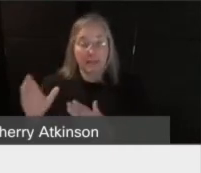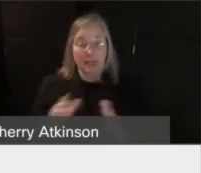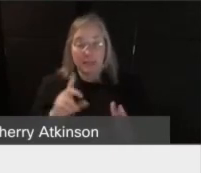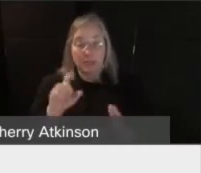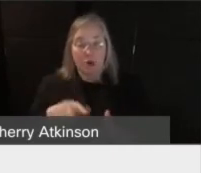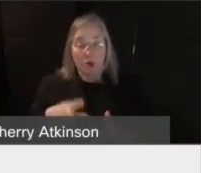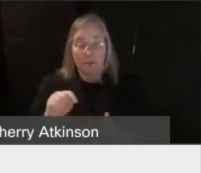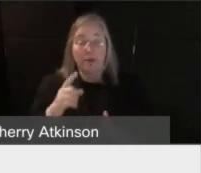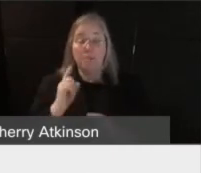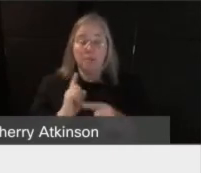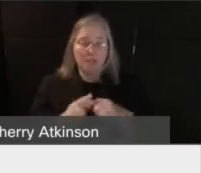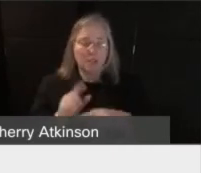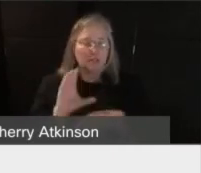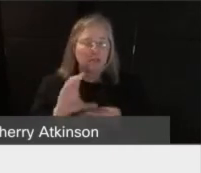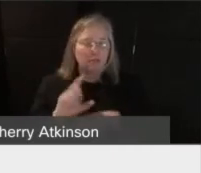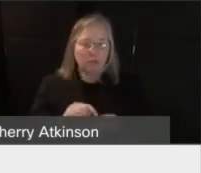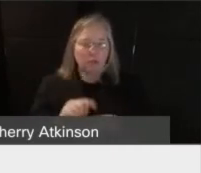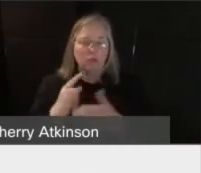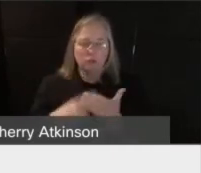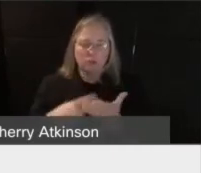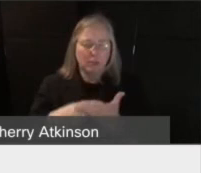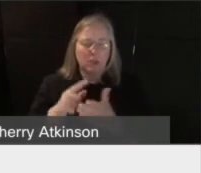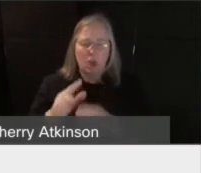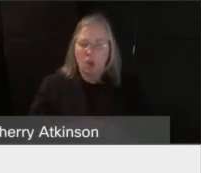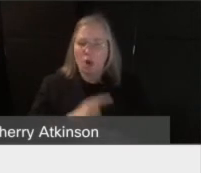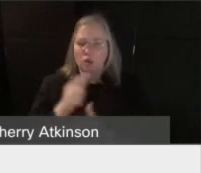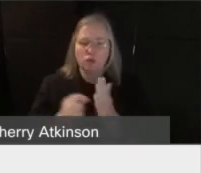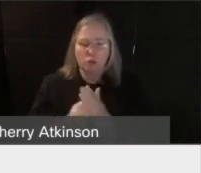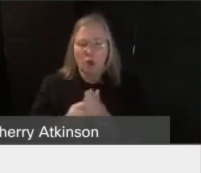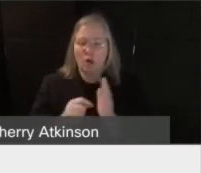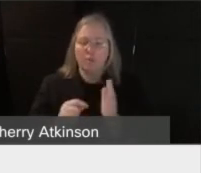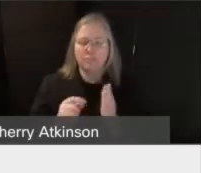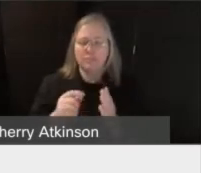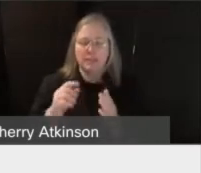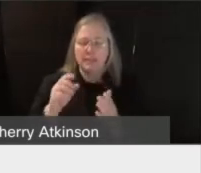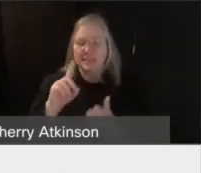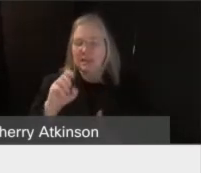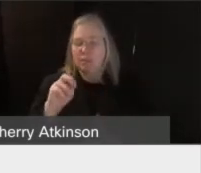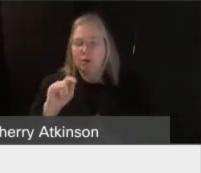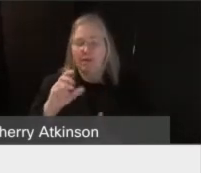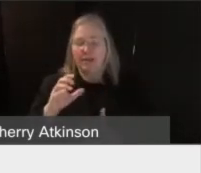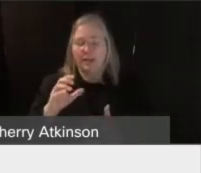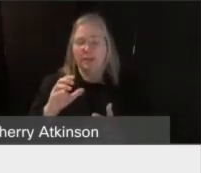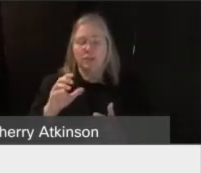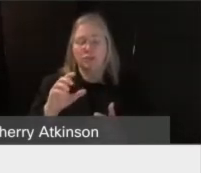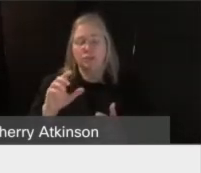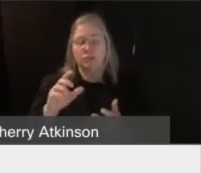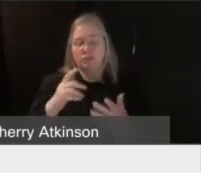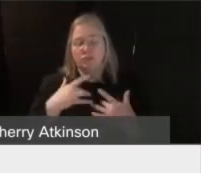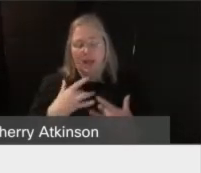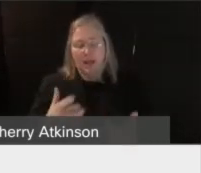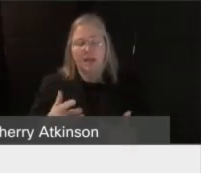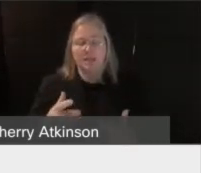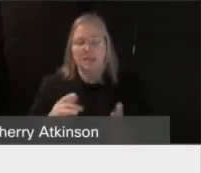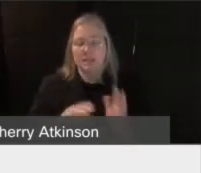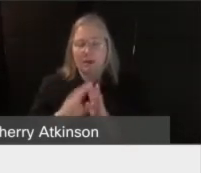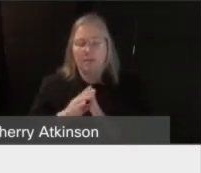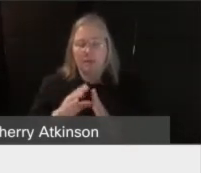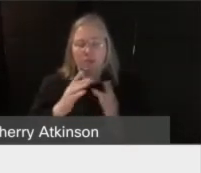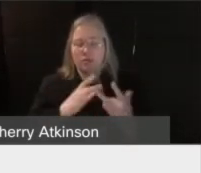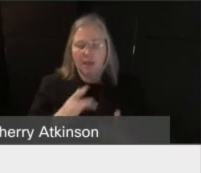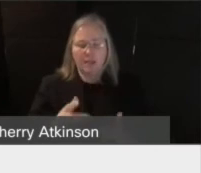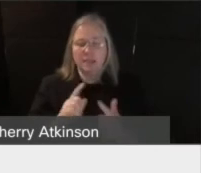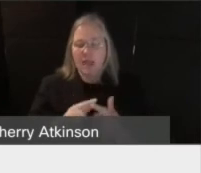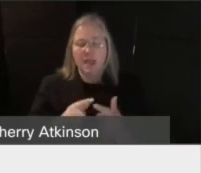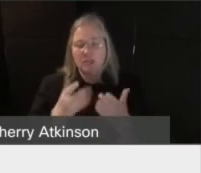about long-term demographic trends, development trend, and also some scenarios approach for the general plan